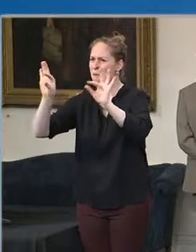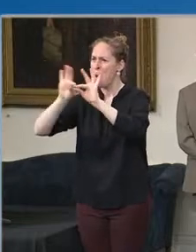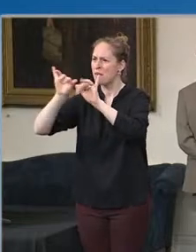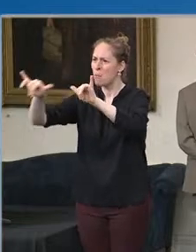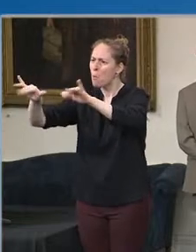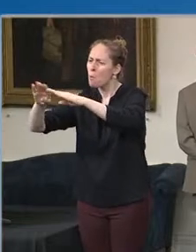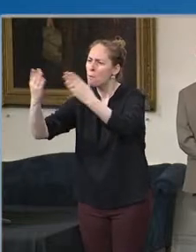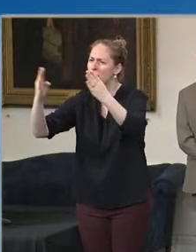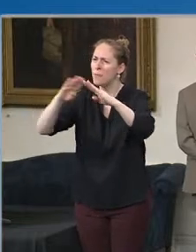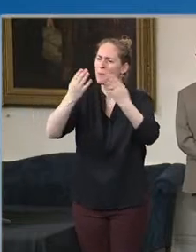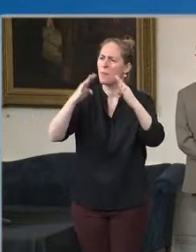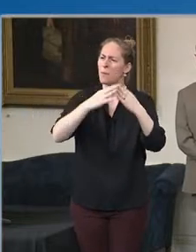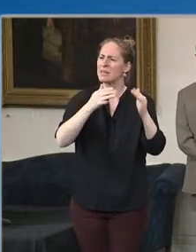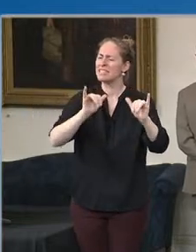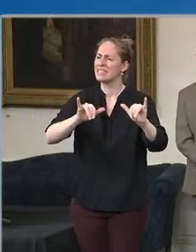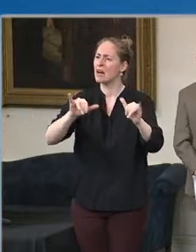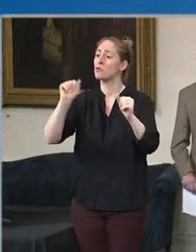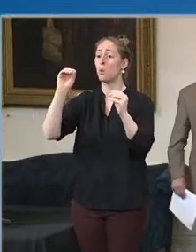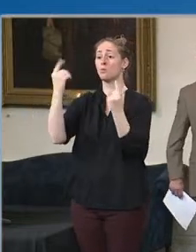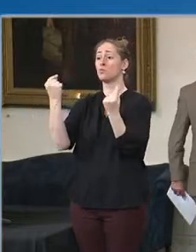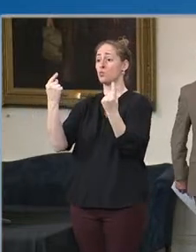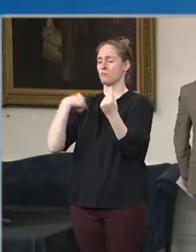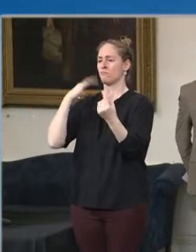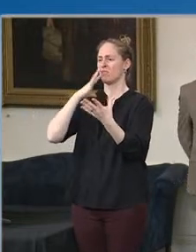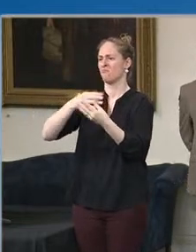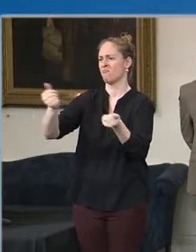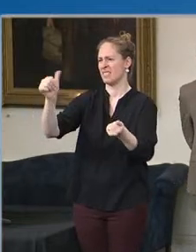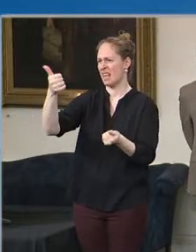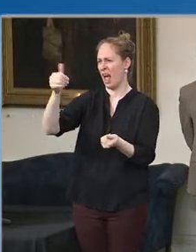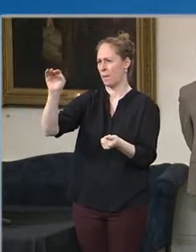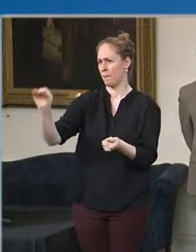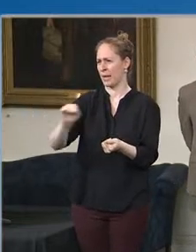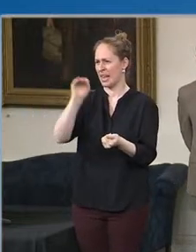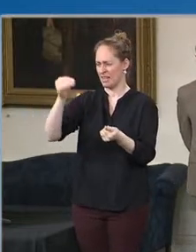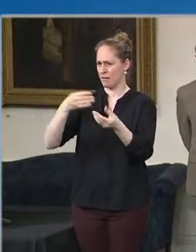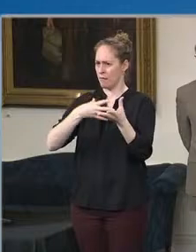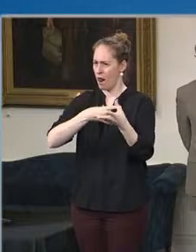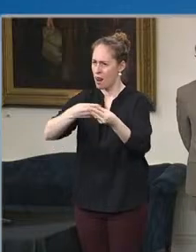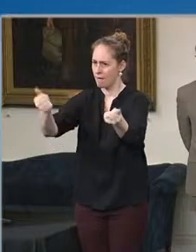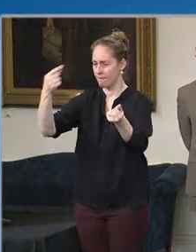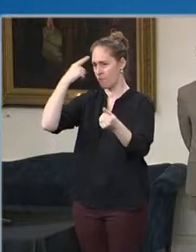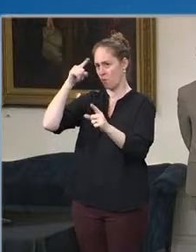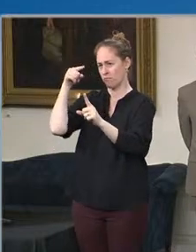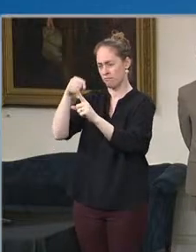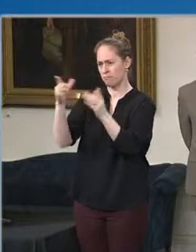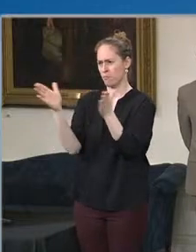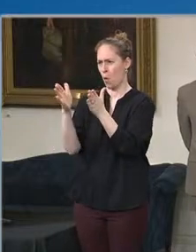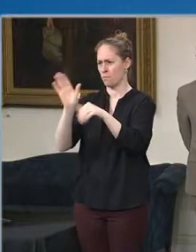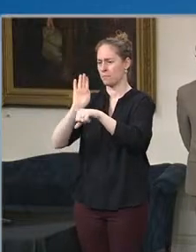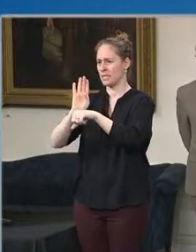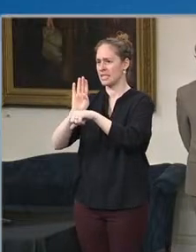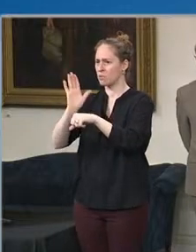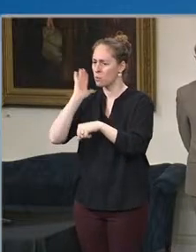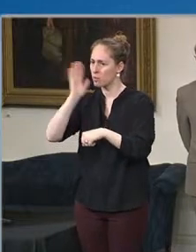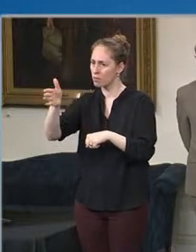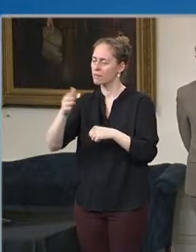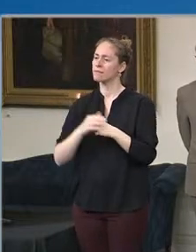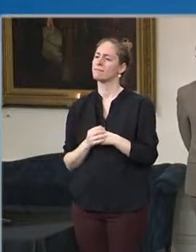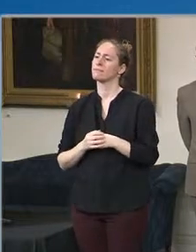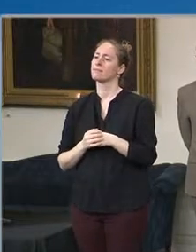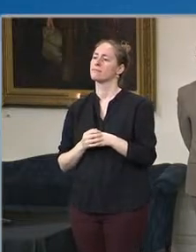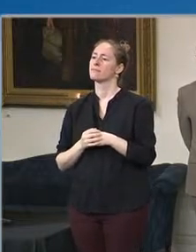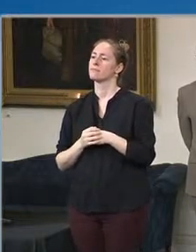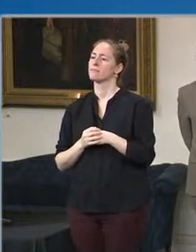$10 million to our Maryland Small Business Development Financing Authority, affectionately known to us as Ms. BIDFA, to